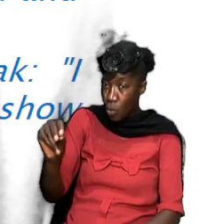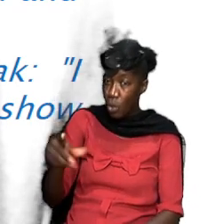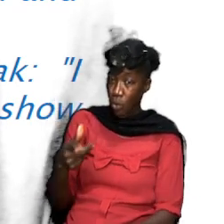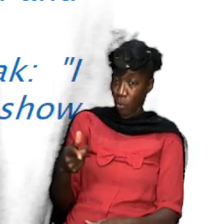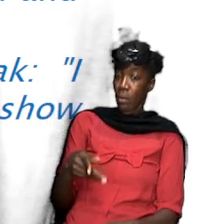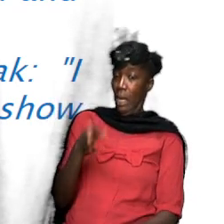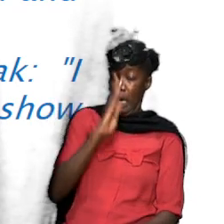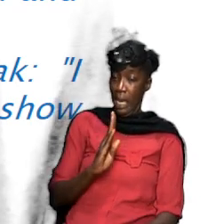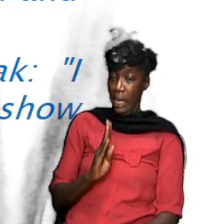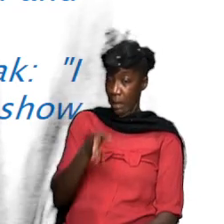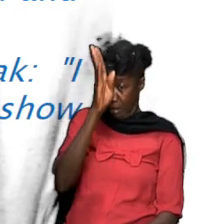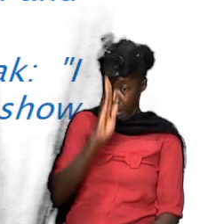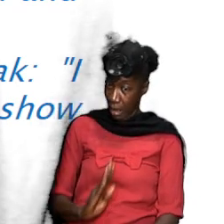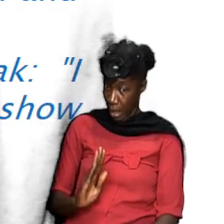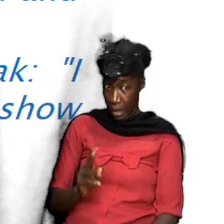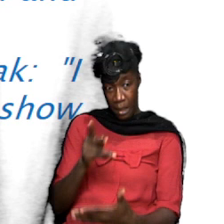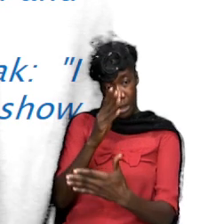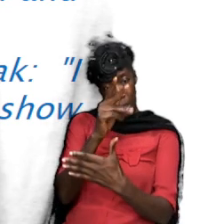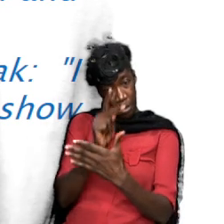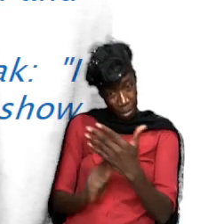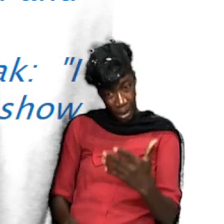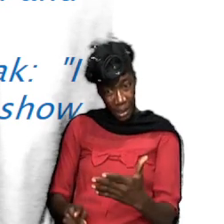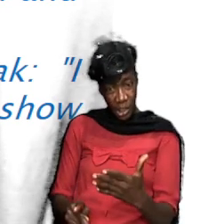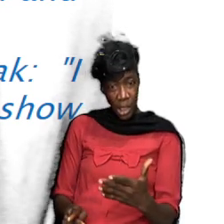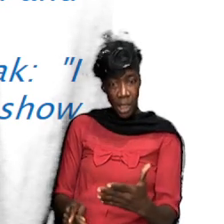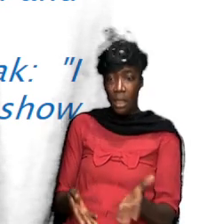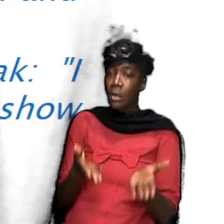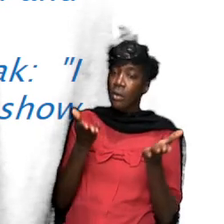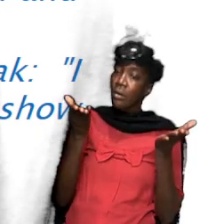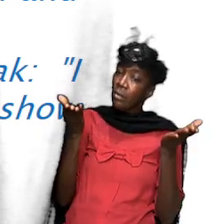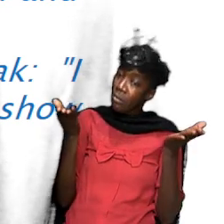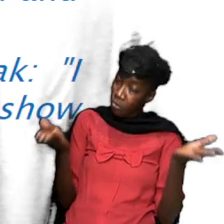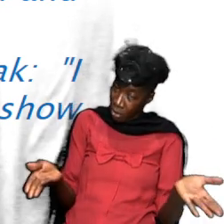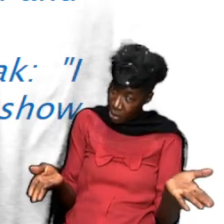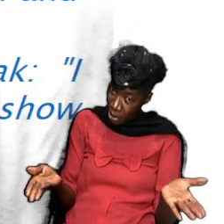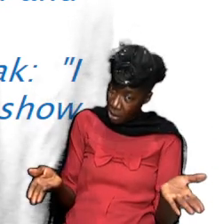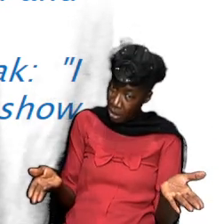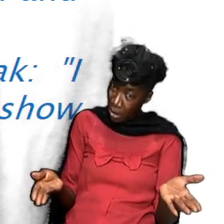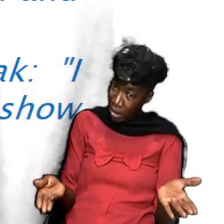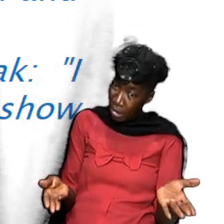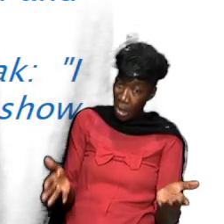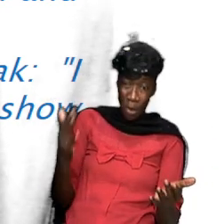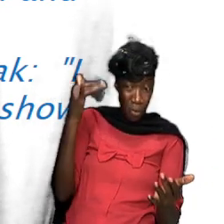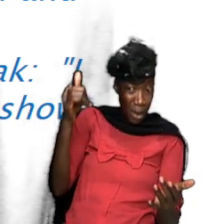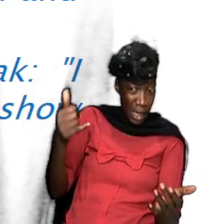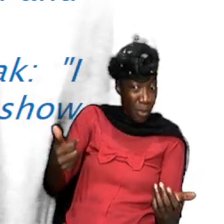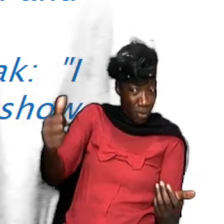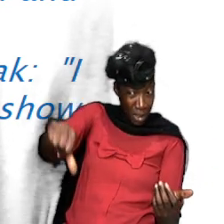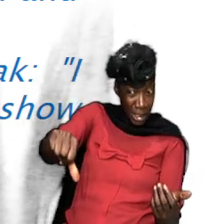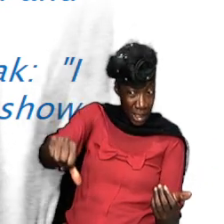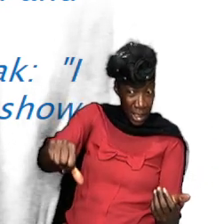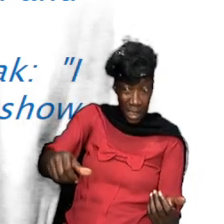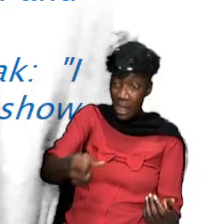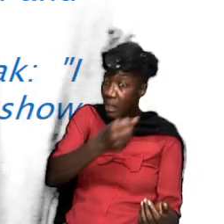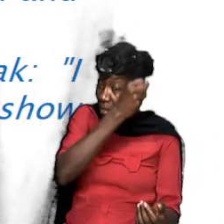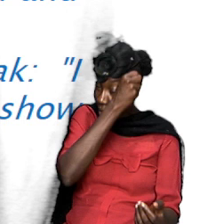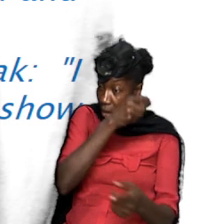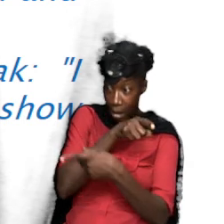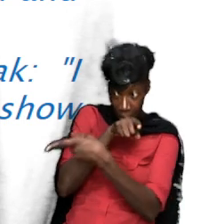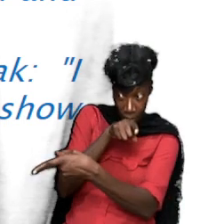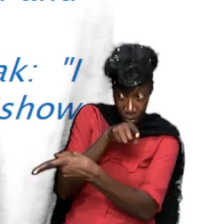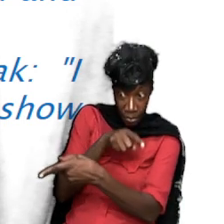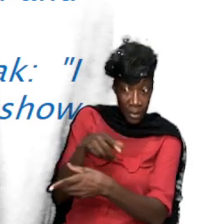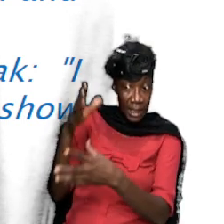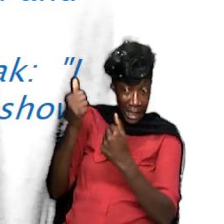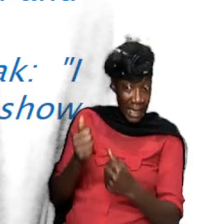partial? That if that is the reason why he rejected Saul and accepted David. But we know from